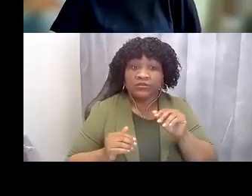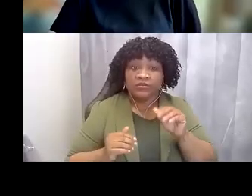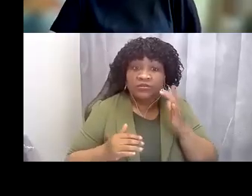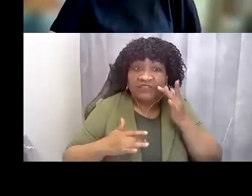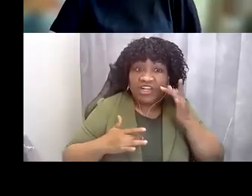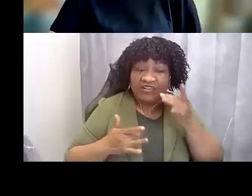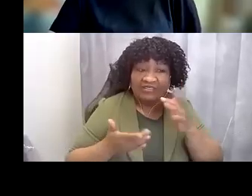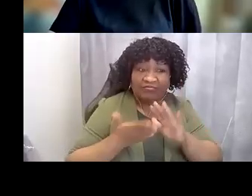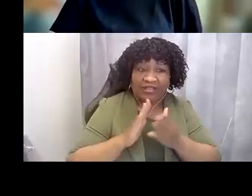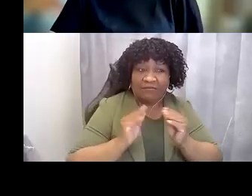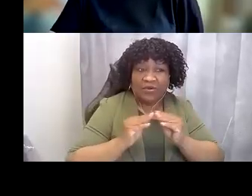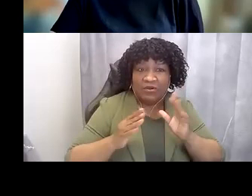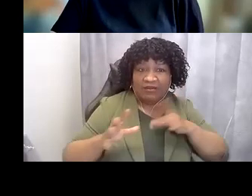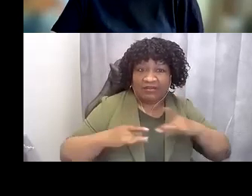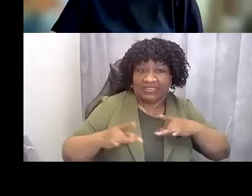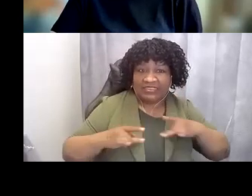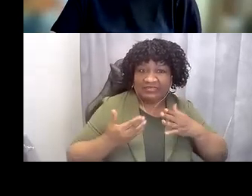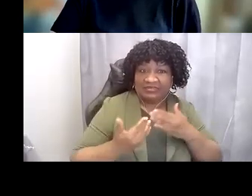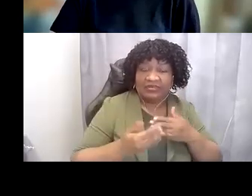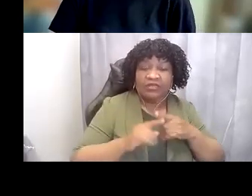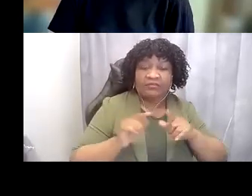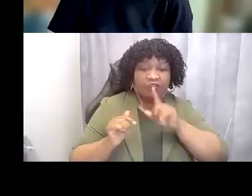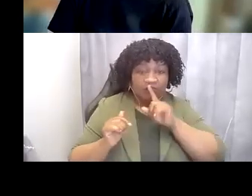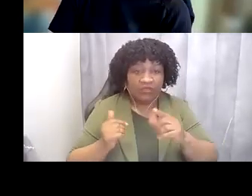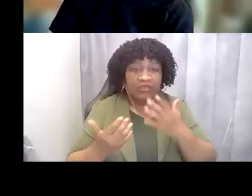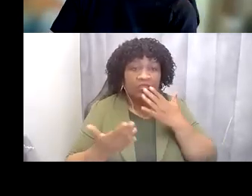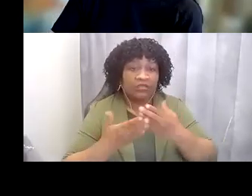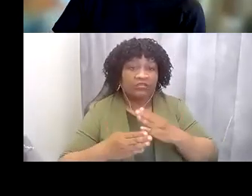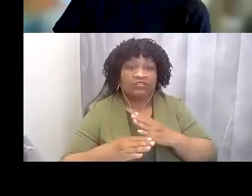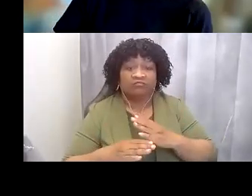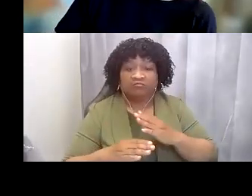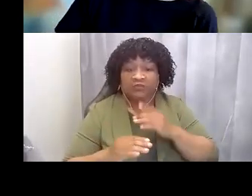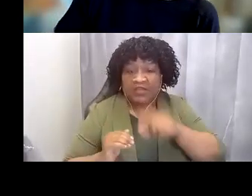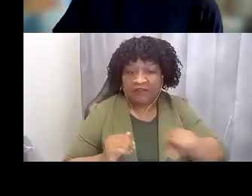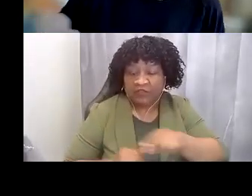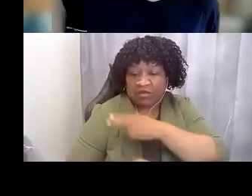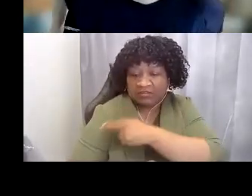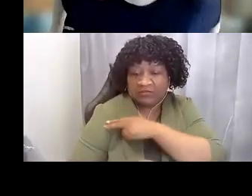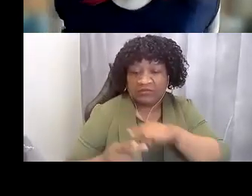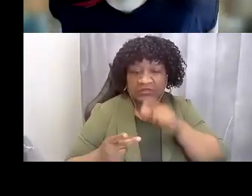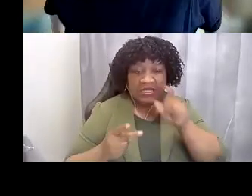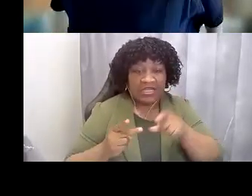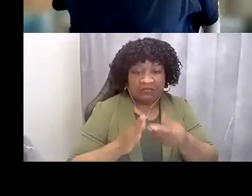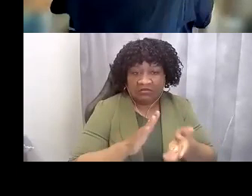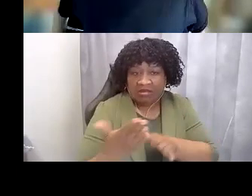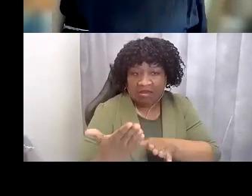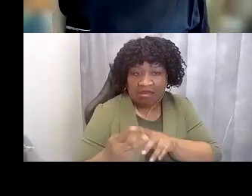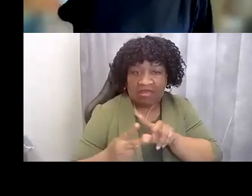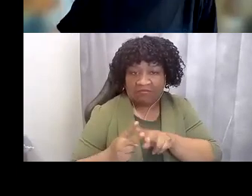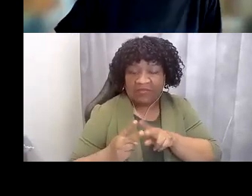contagious, but they are really good at preventing hospitalization, death, and severe illness. So that